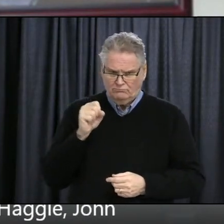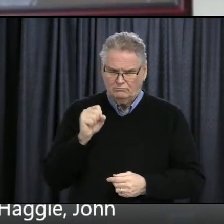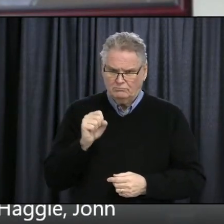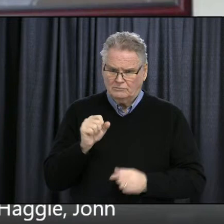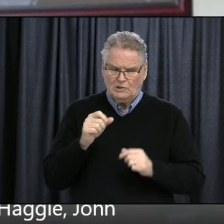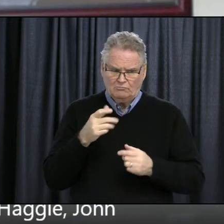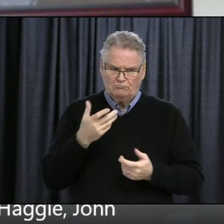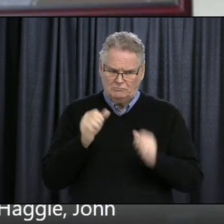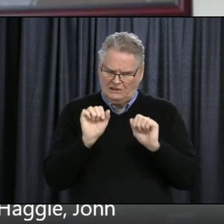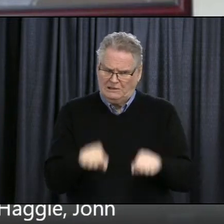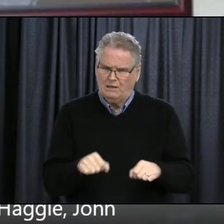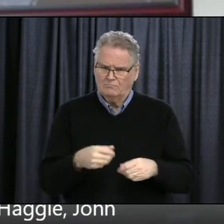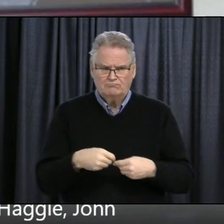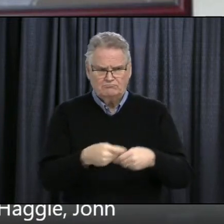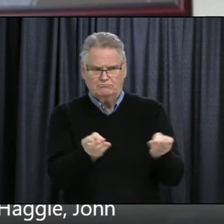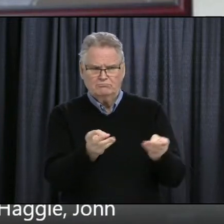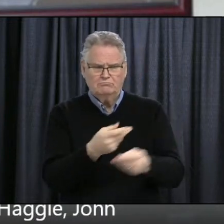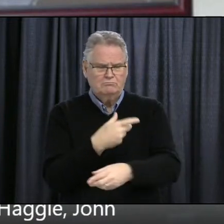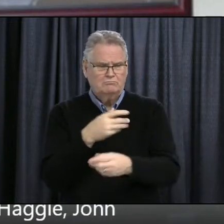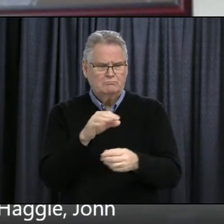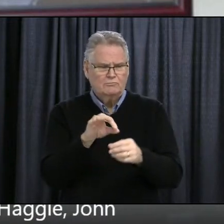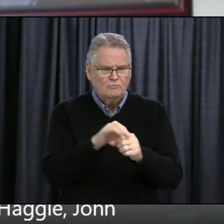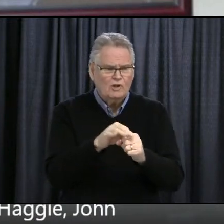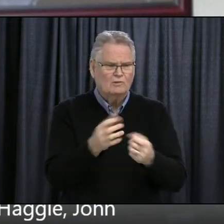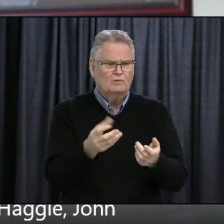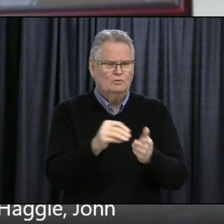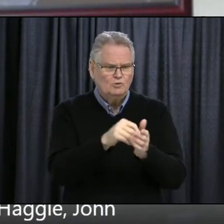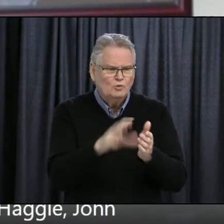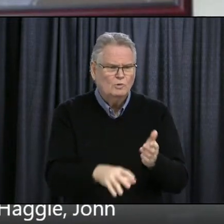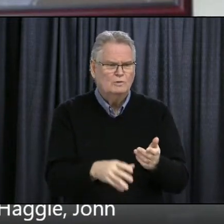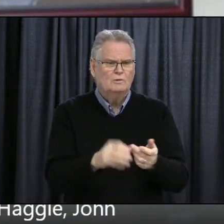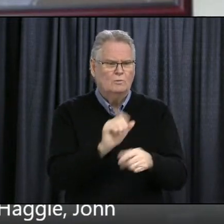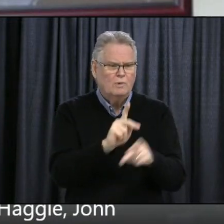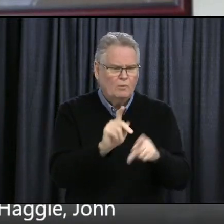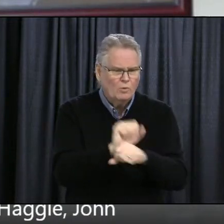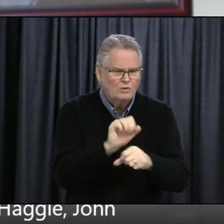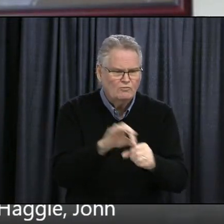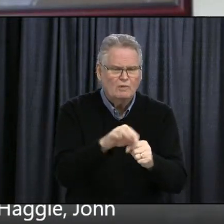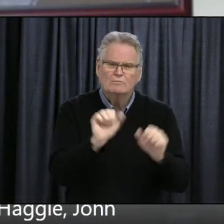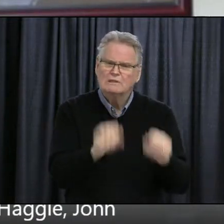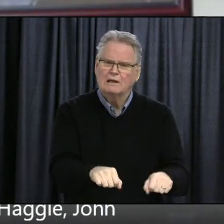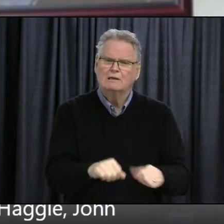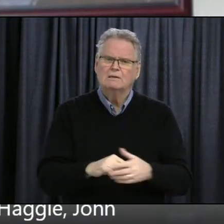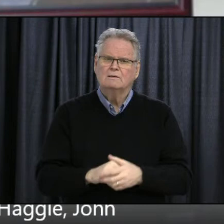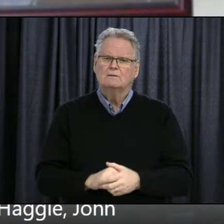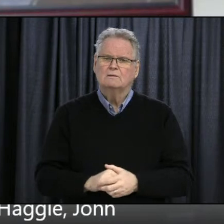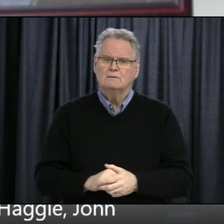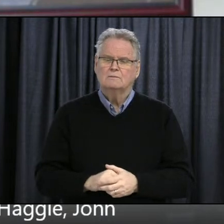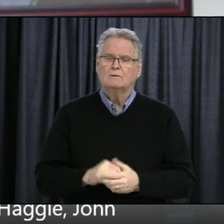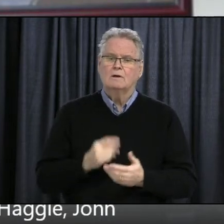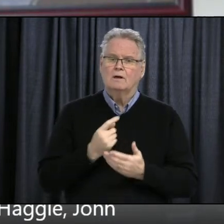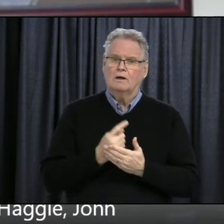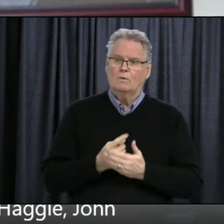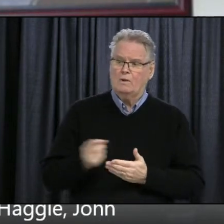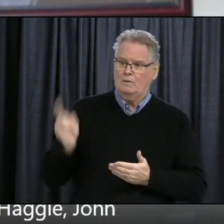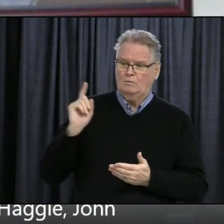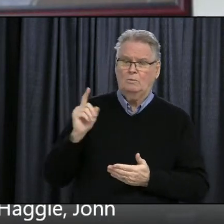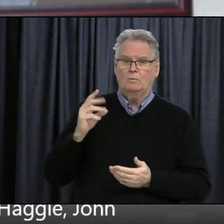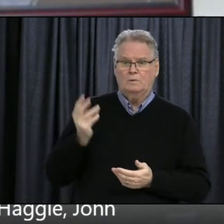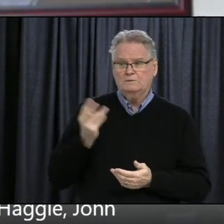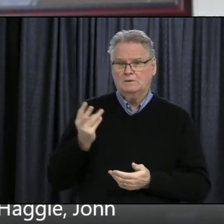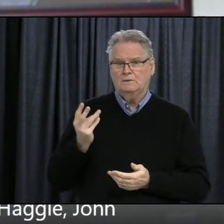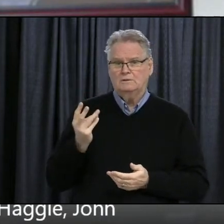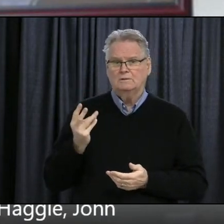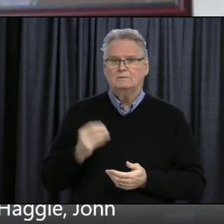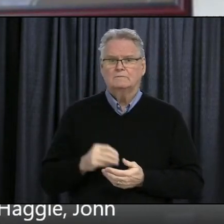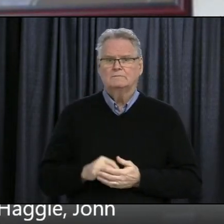got 5 trays of Pfizer for the first time last Wednesday. We have no challenges within our public health system from administering